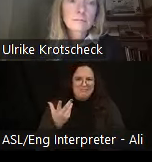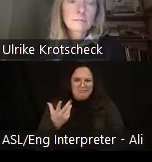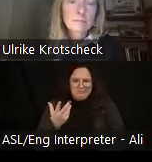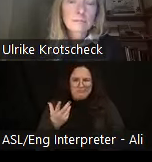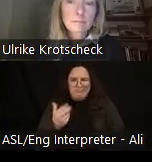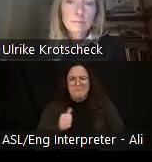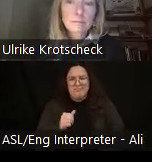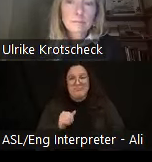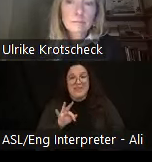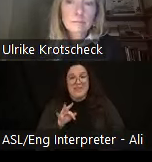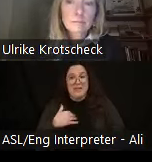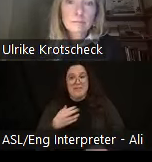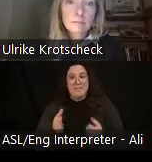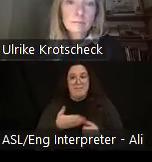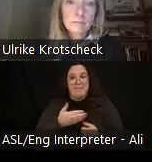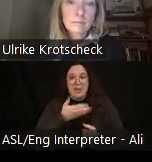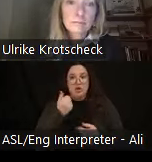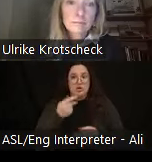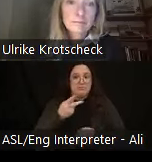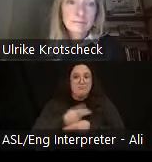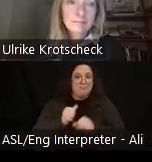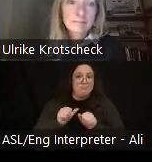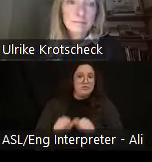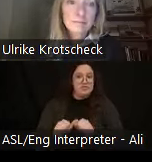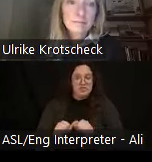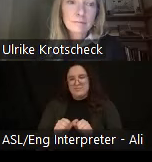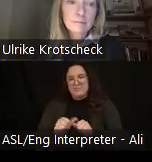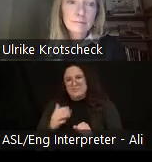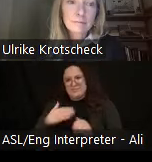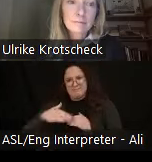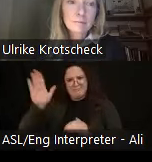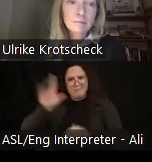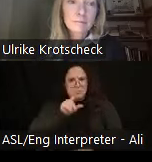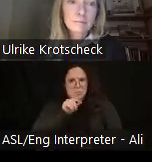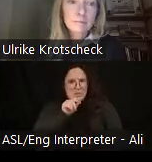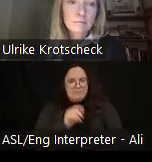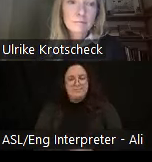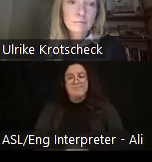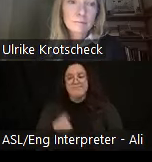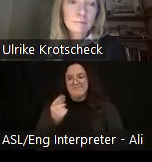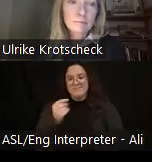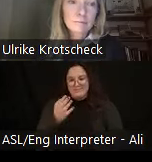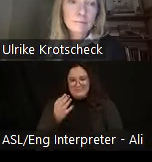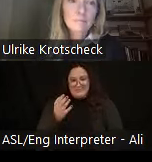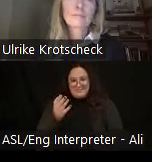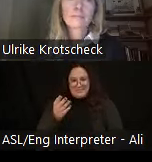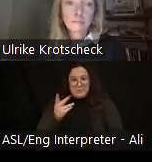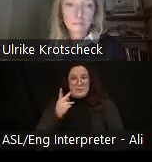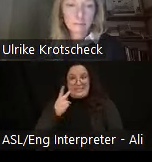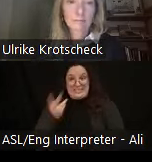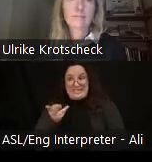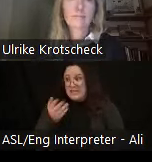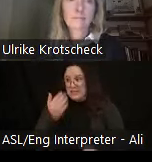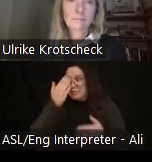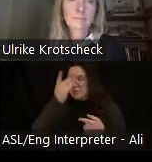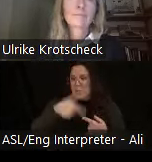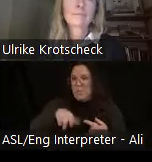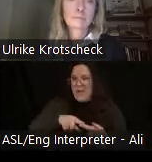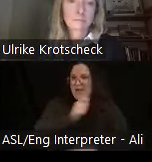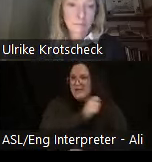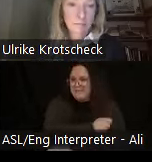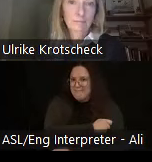better preservation for, and likely well over that. Of course, that doesn't tell us when they received their tattoos. So this heavily tattooed woman